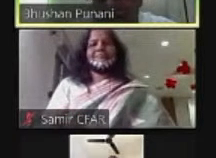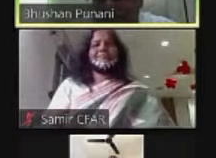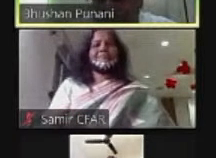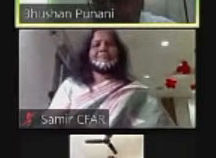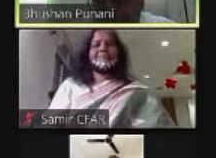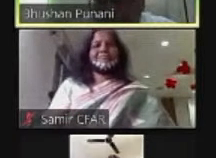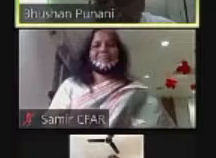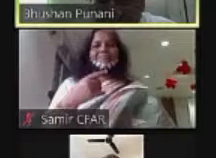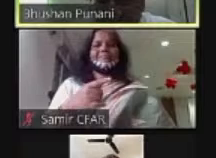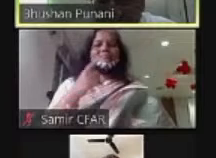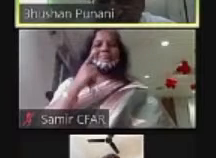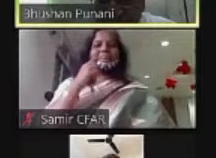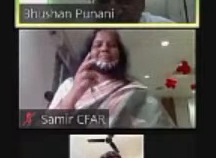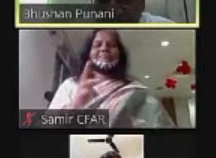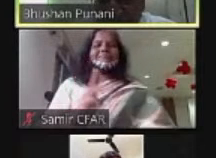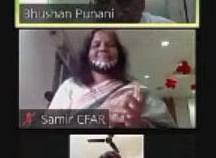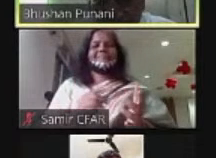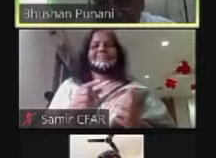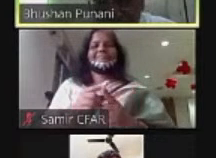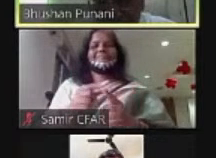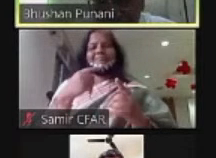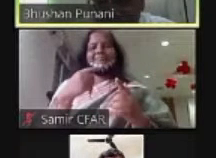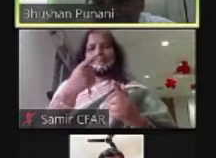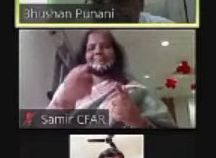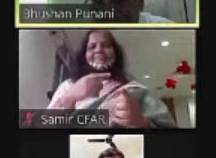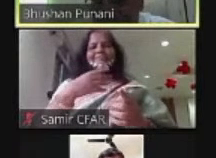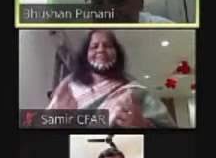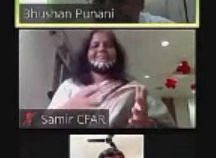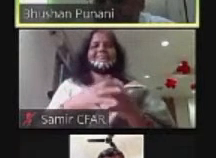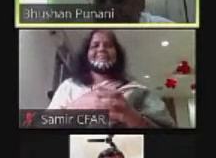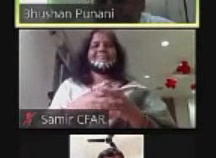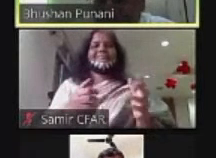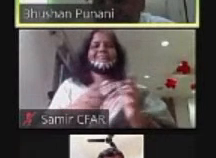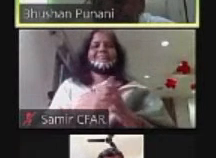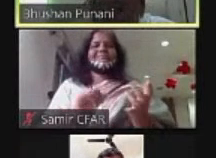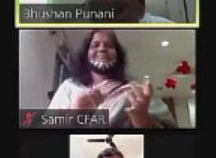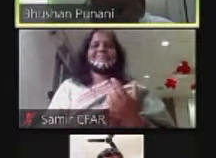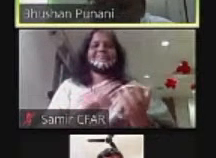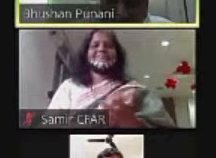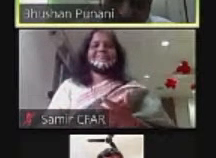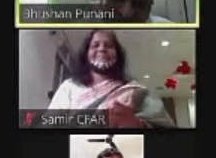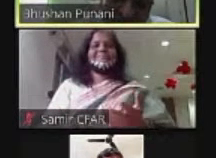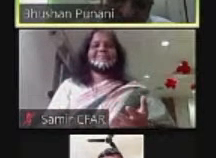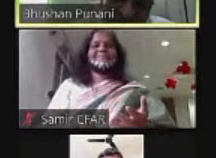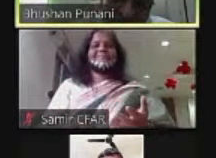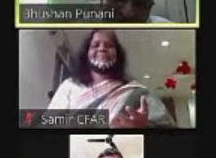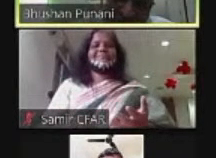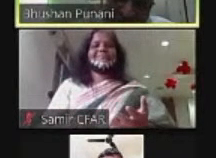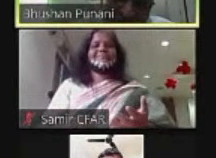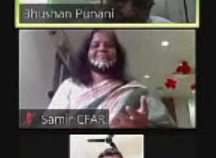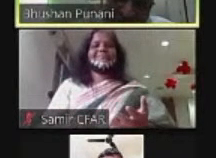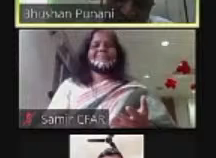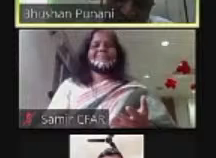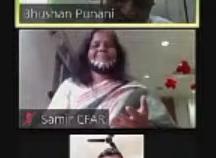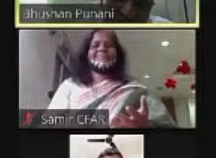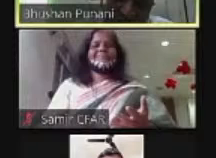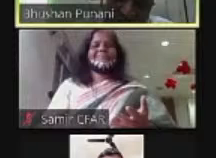And this topic is very new for me. WASH is very new. But when I started to work on